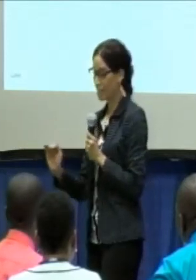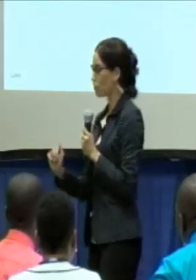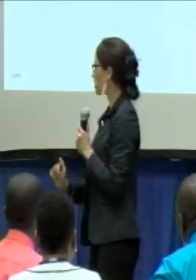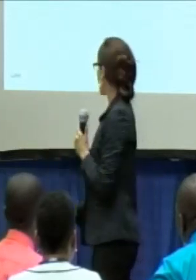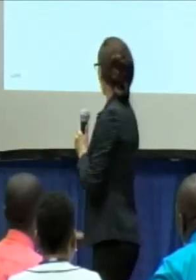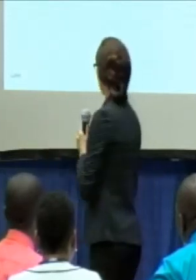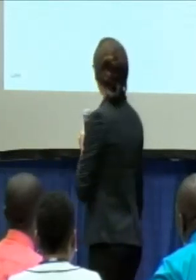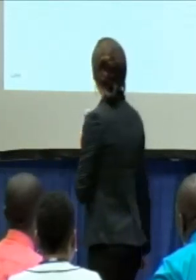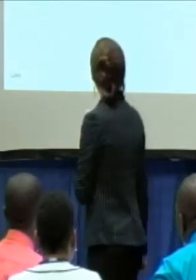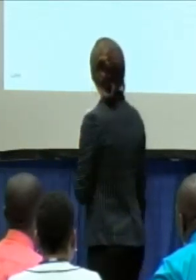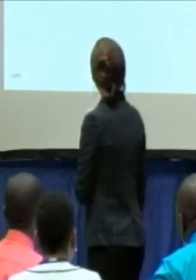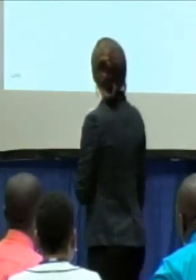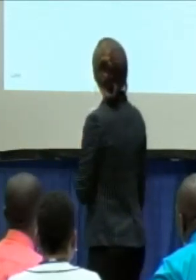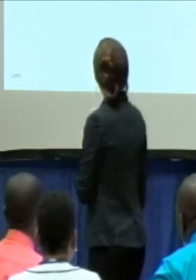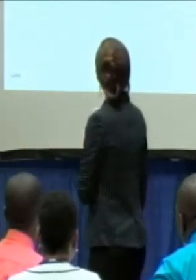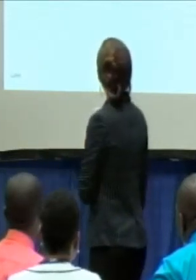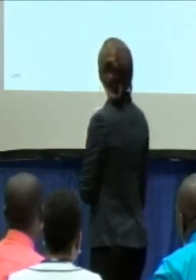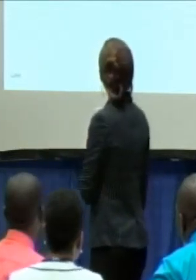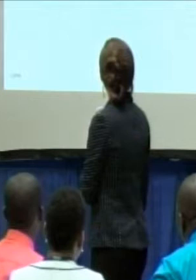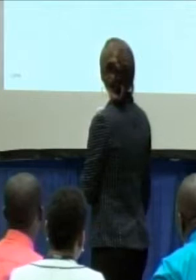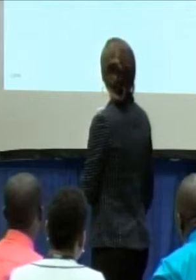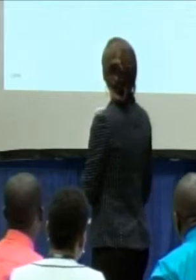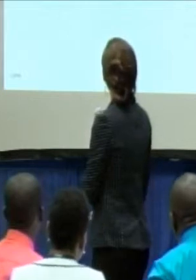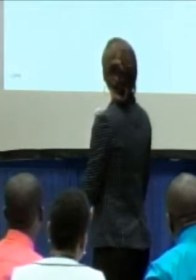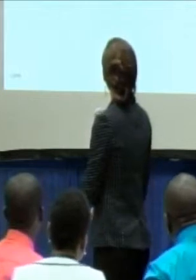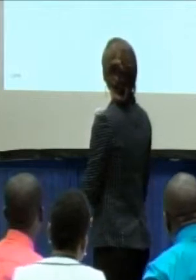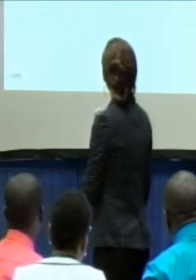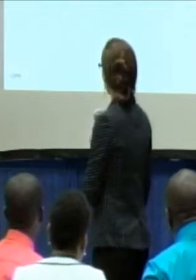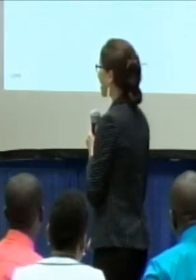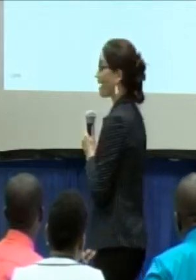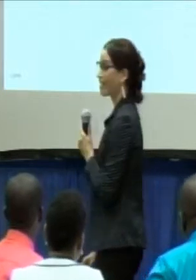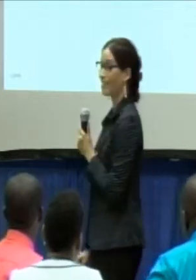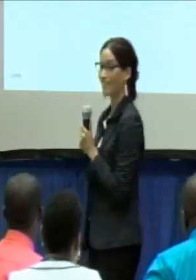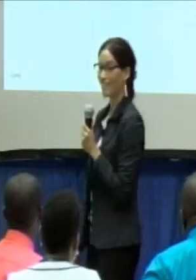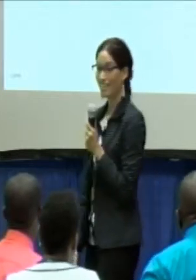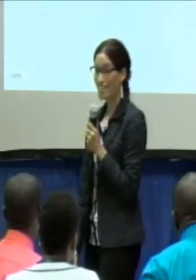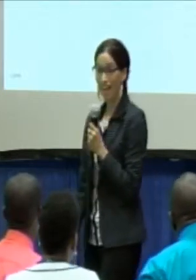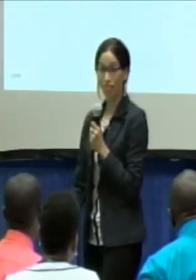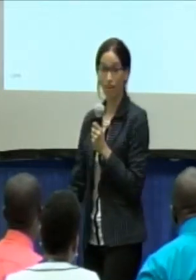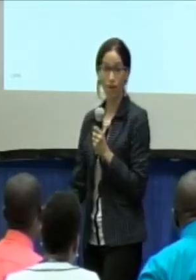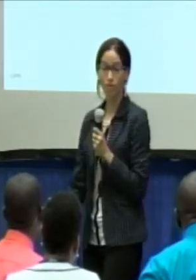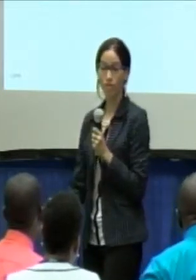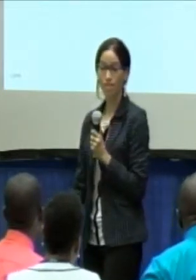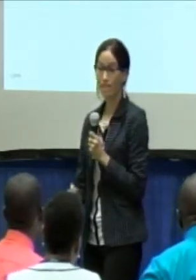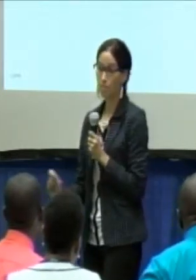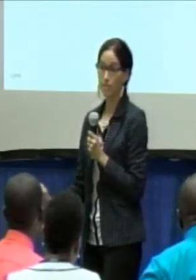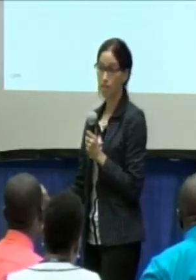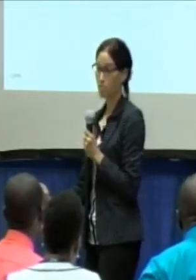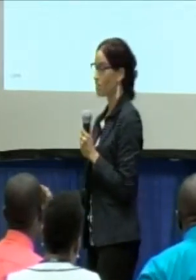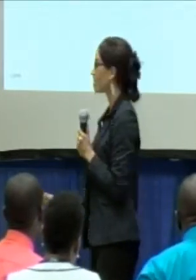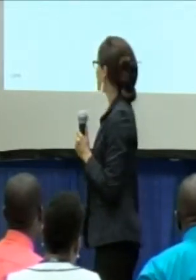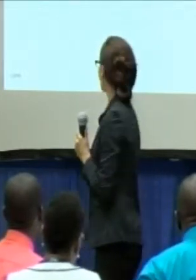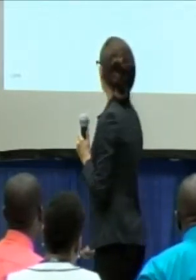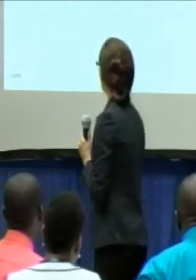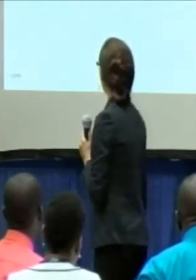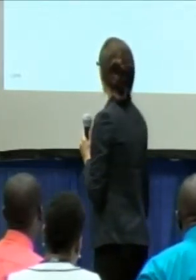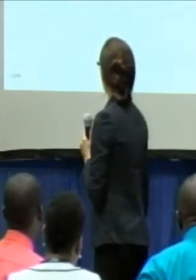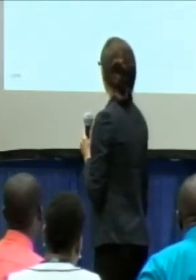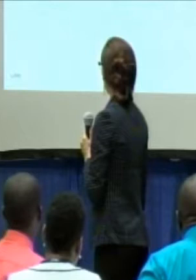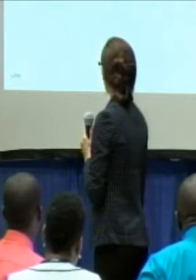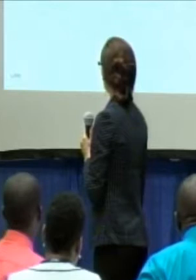anything, e-judiciary, e-police, e-schools, e-health, e-health records, e-prescriptions,